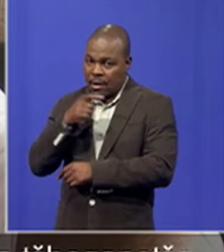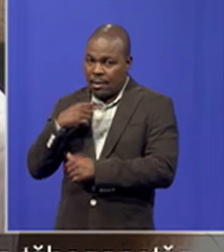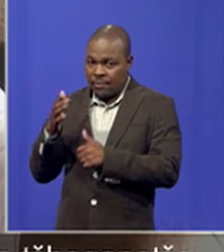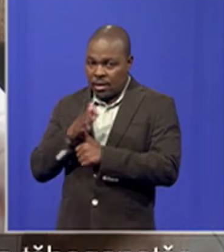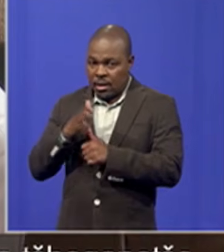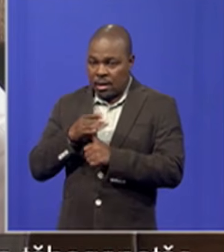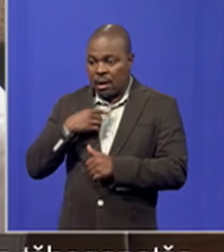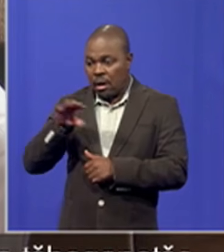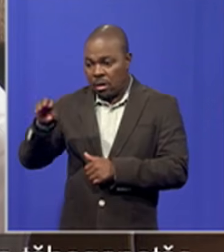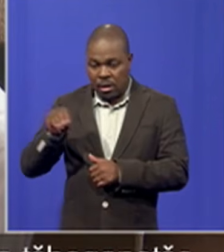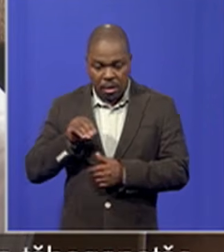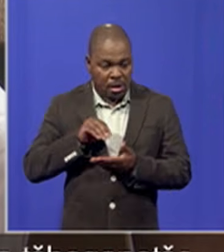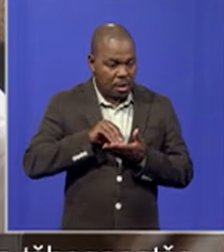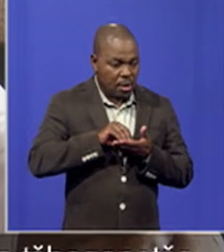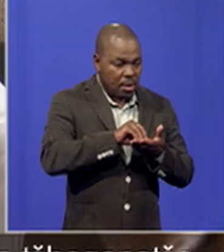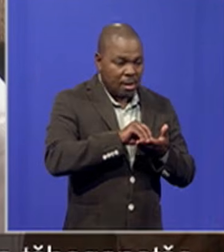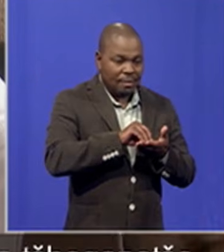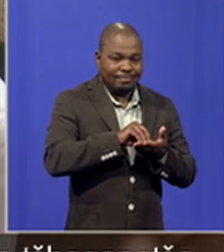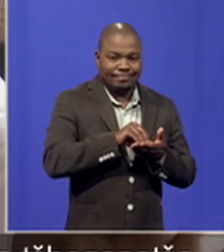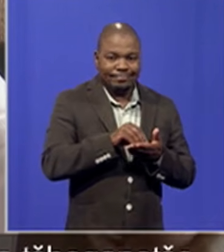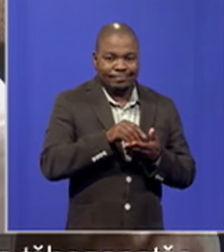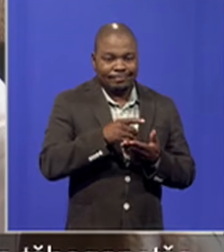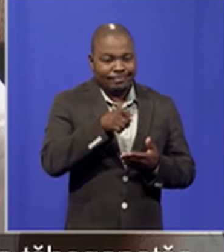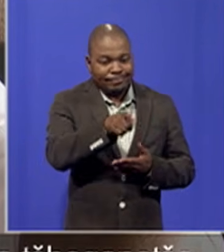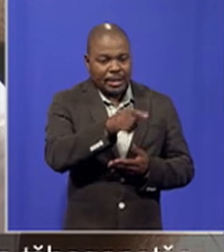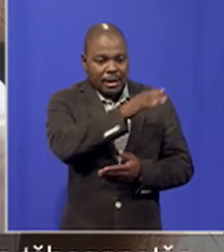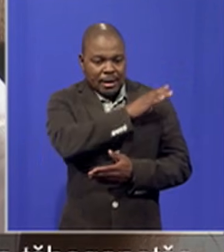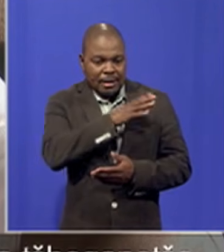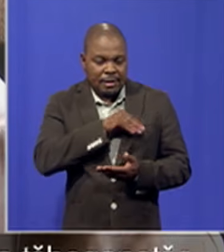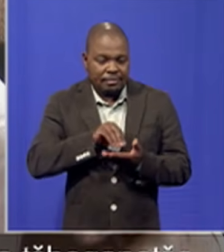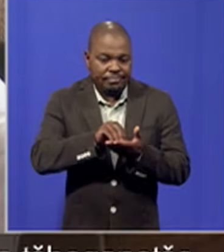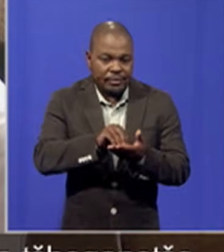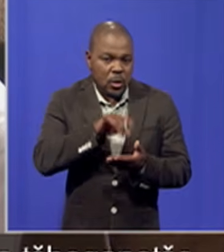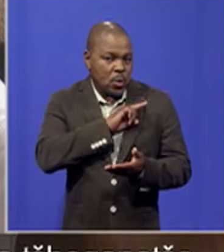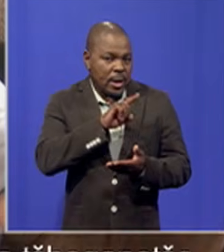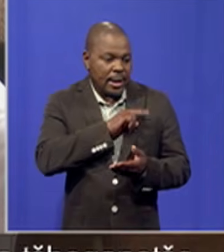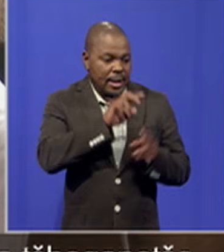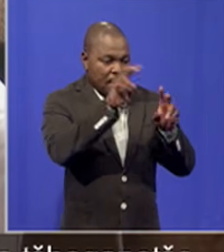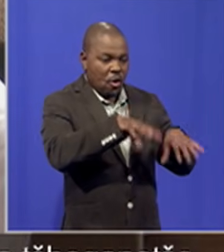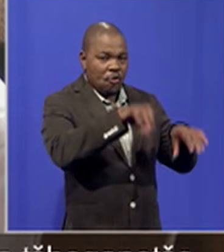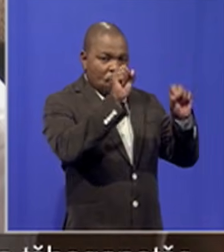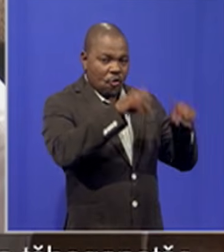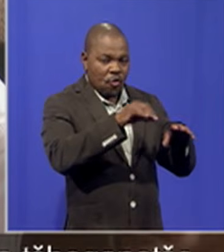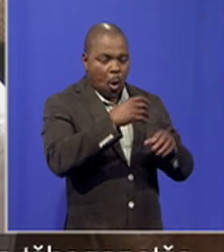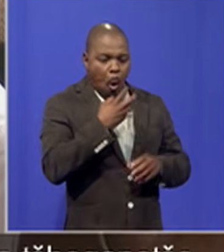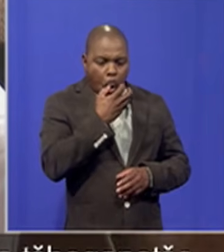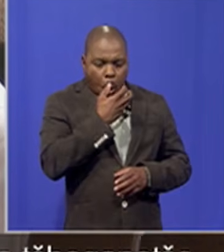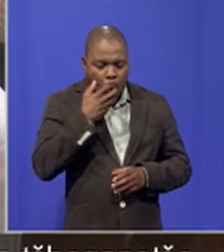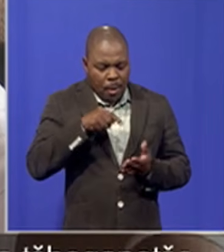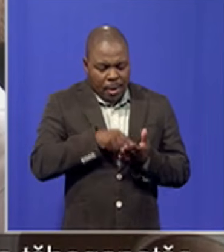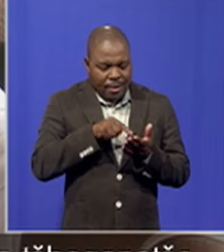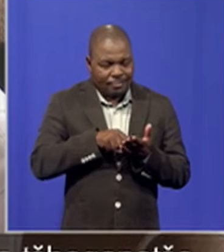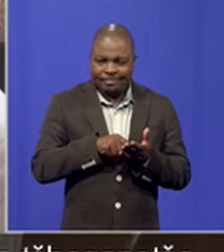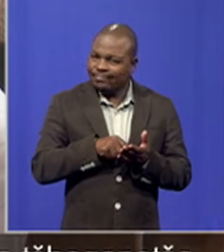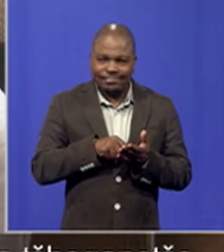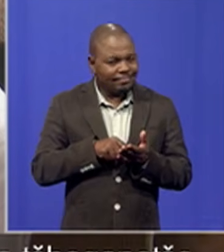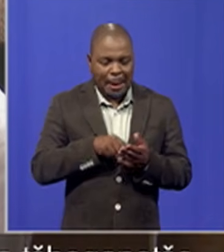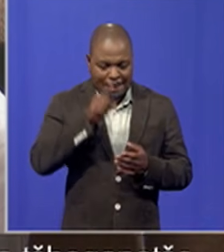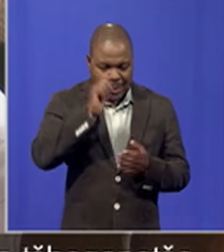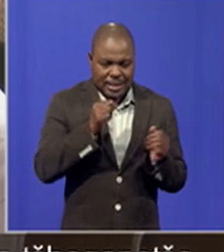beba ka fridging ka lebaka la yona ntho ene ya motlakase o tsamaya ga a tshwanela go futhumala ke tshwanetse go beya